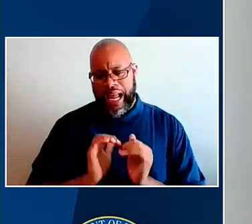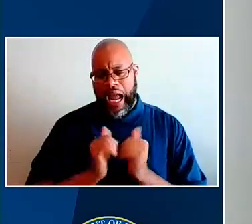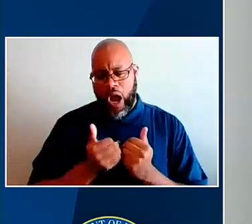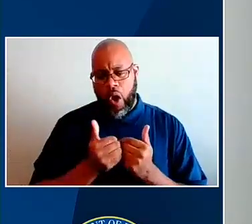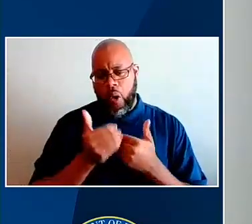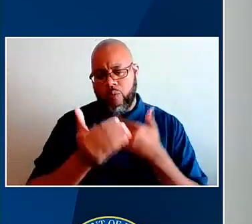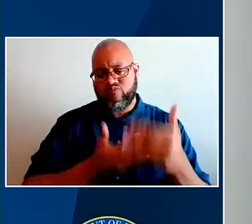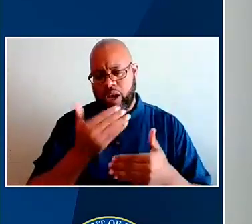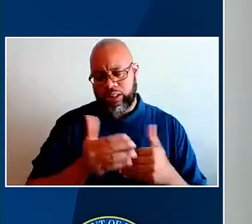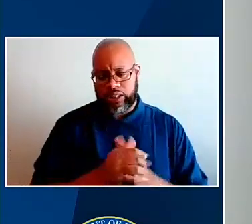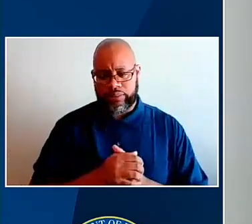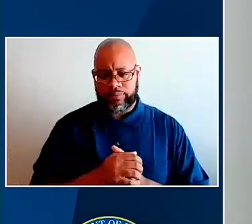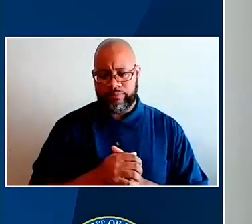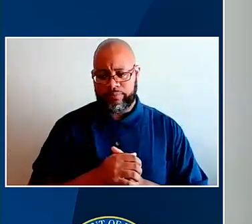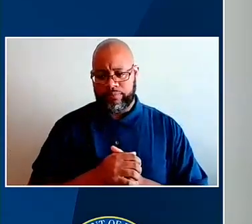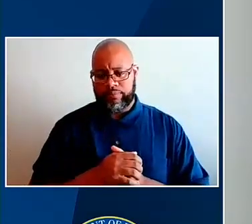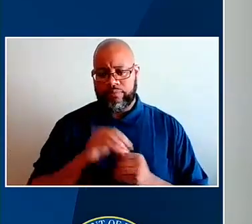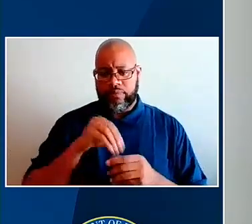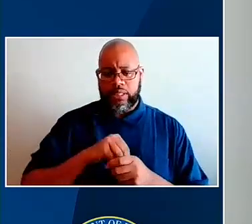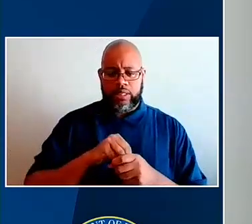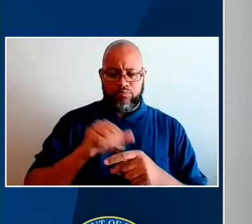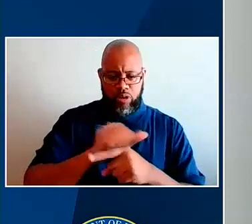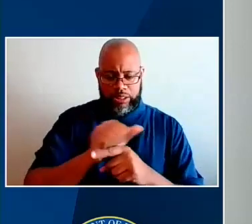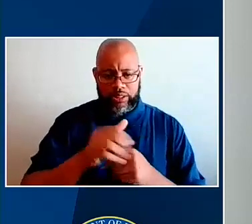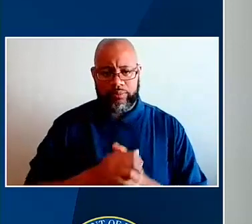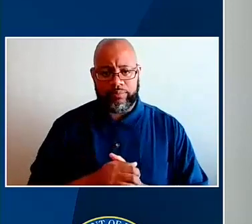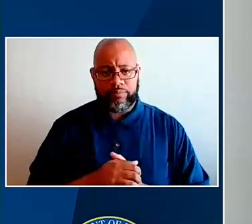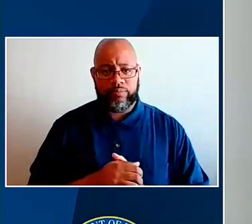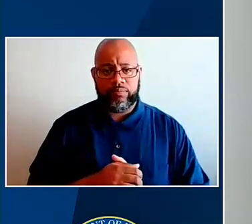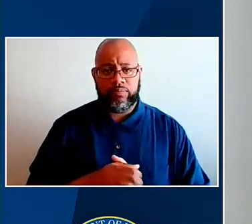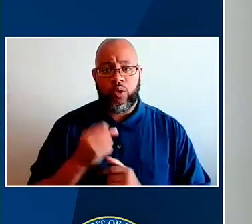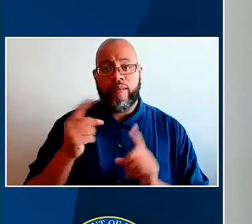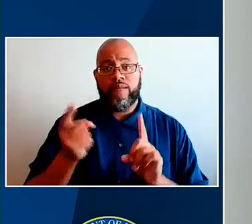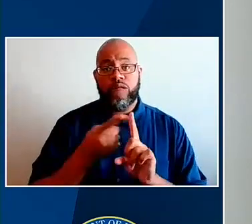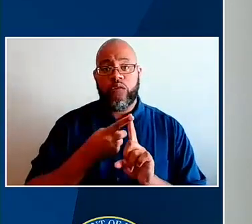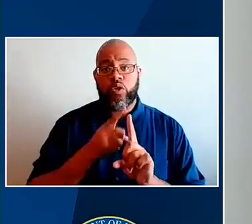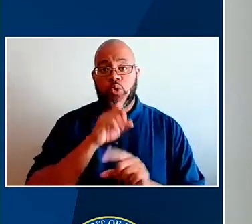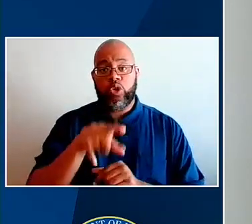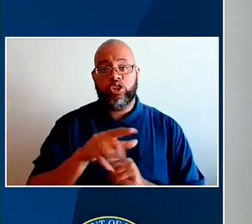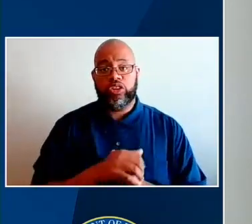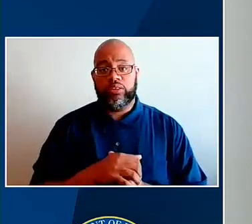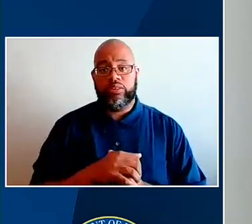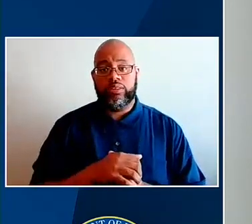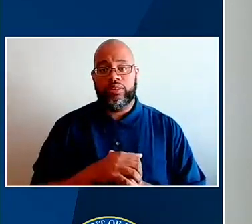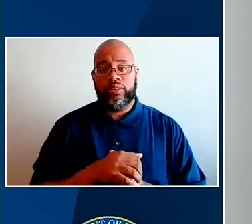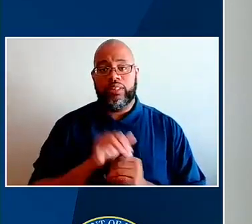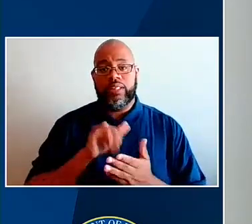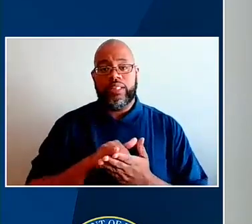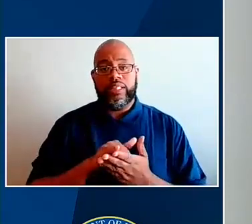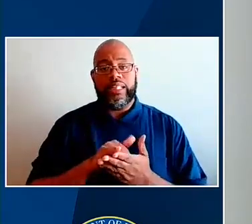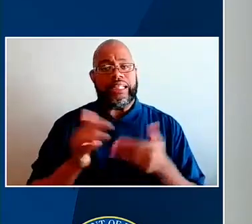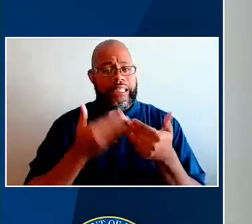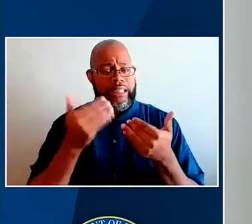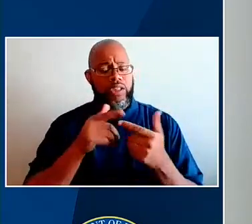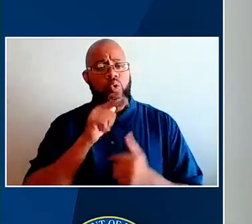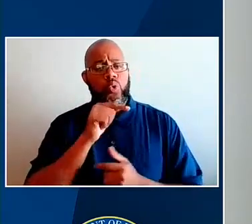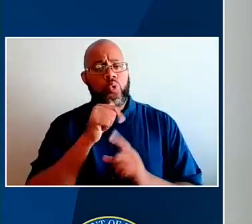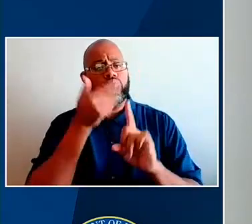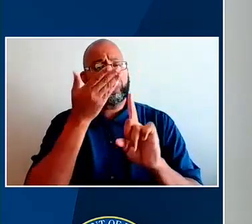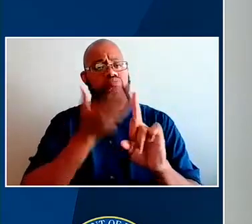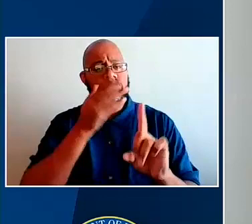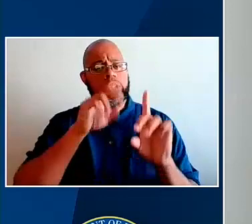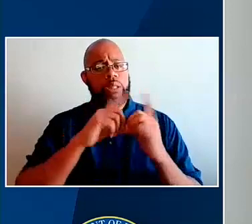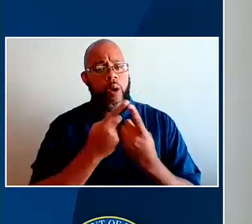process plays out in practice. So the first question I think that's probably easiest to address is who is the